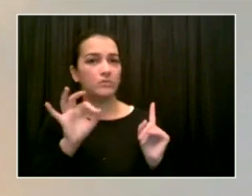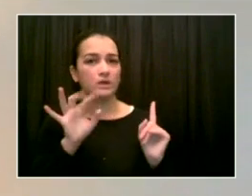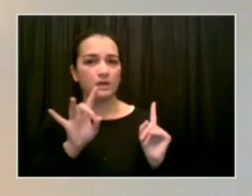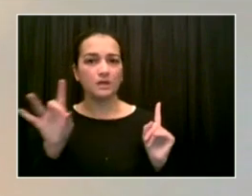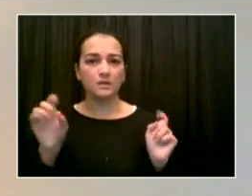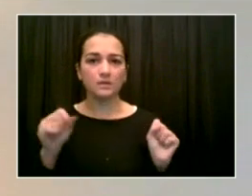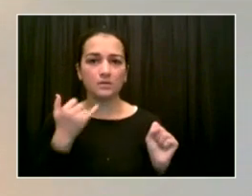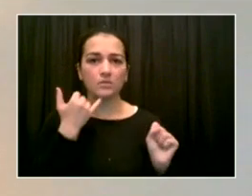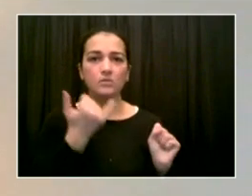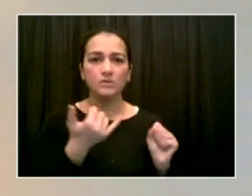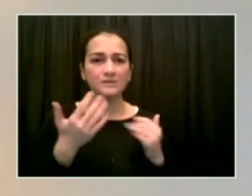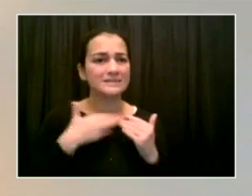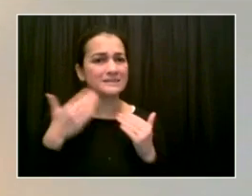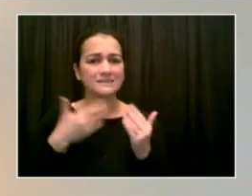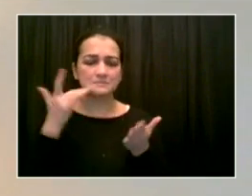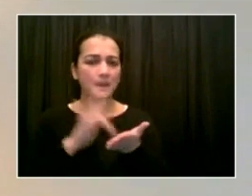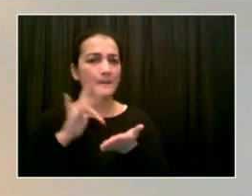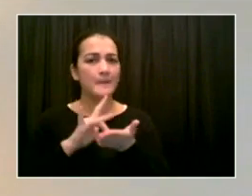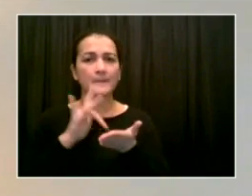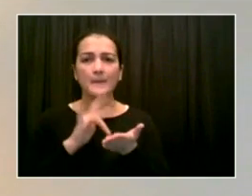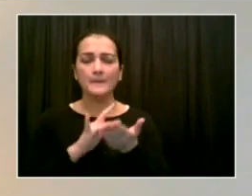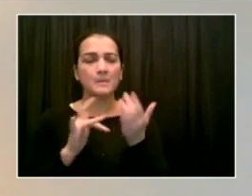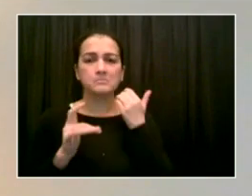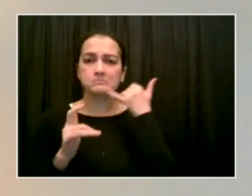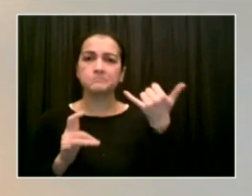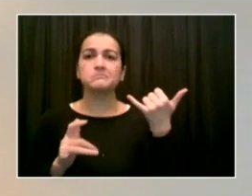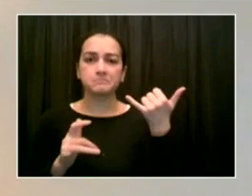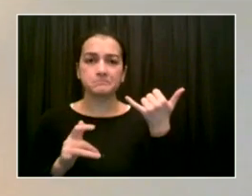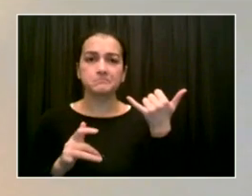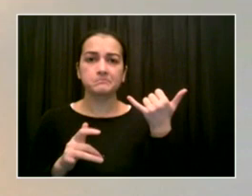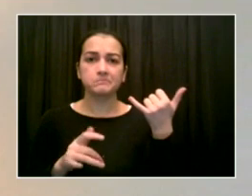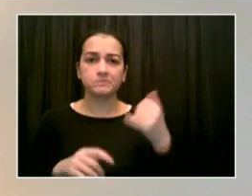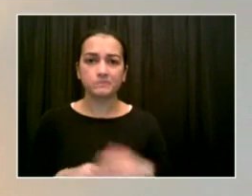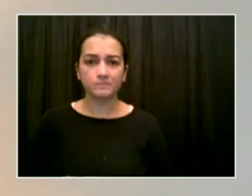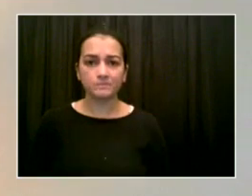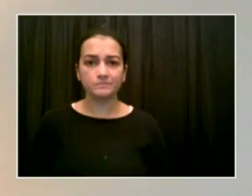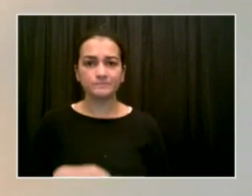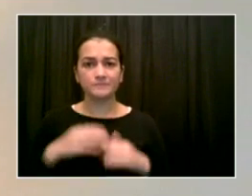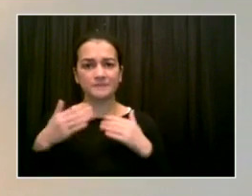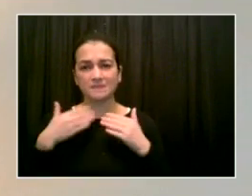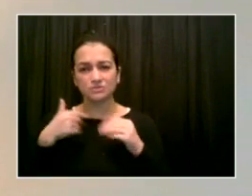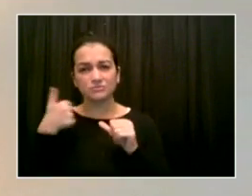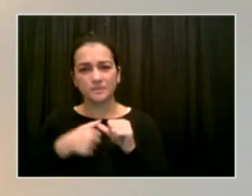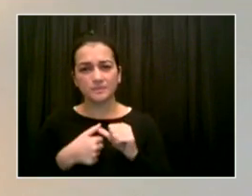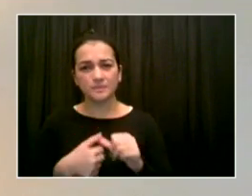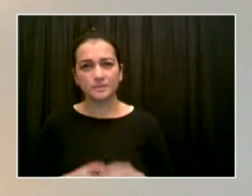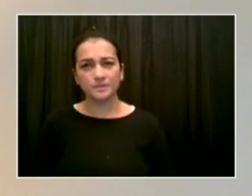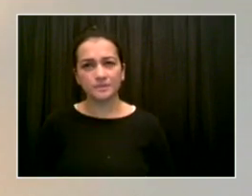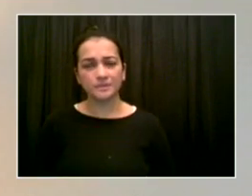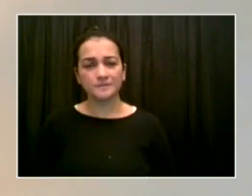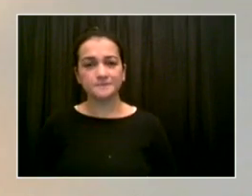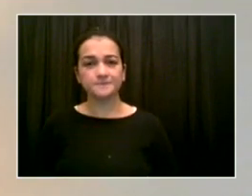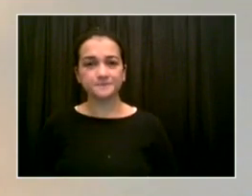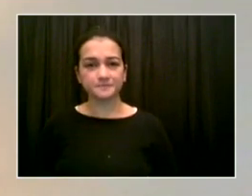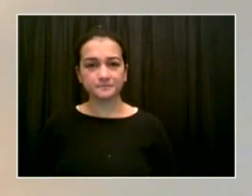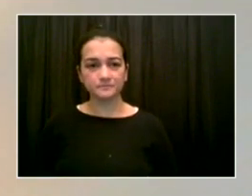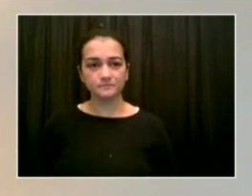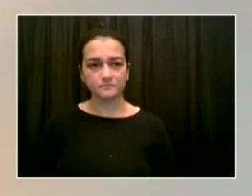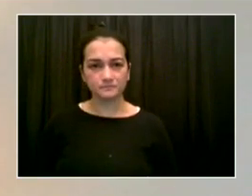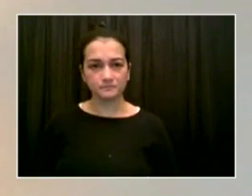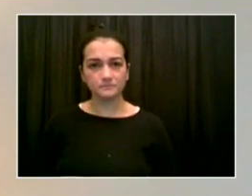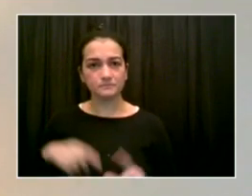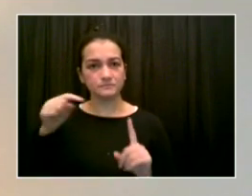remember. It's easier for people with physical disabilities. It's also handy for young people who prefer texting to talking on a